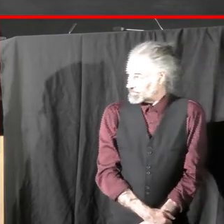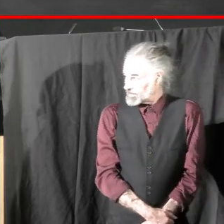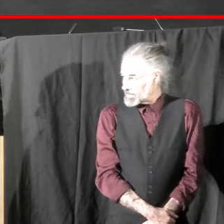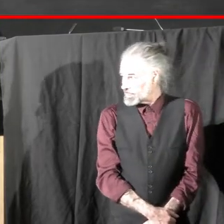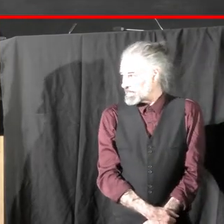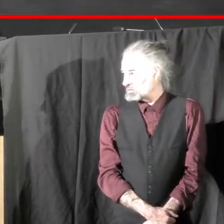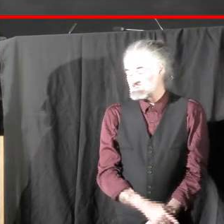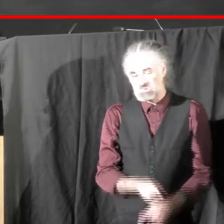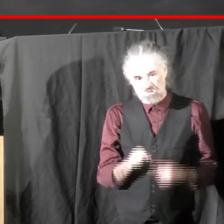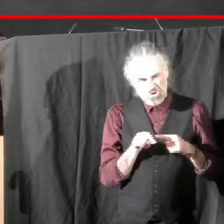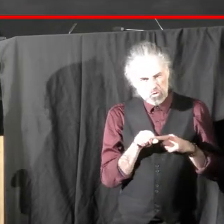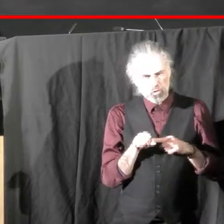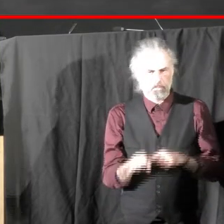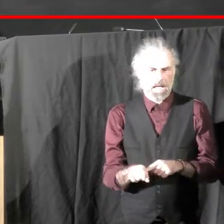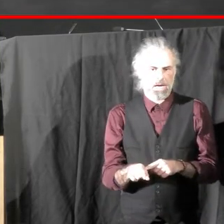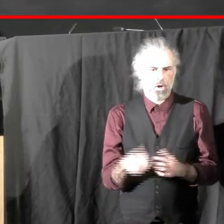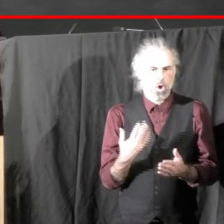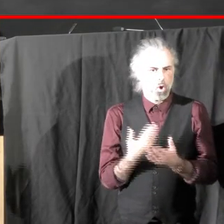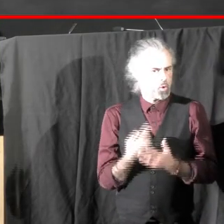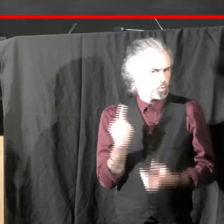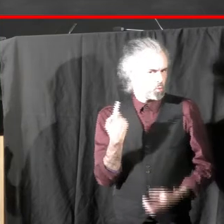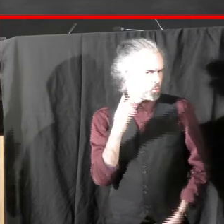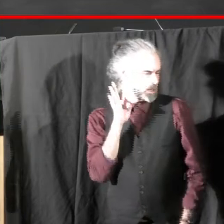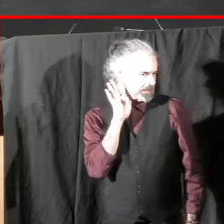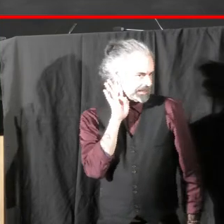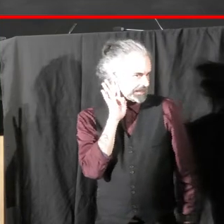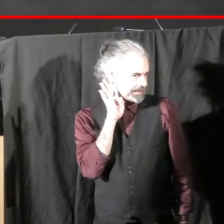It depends on who's listening.